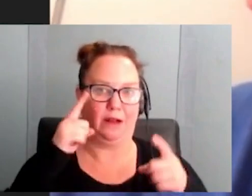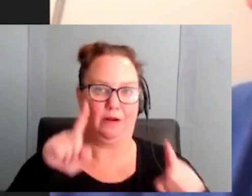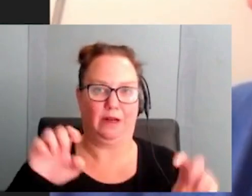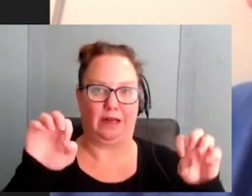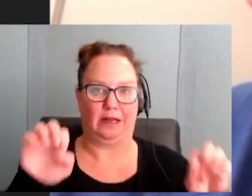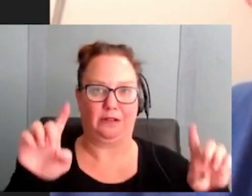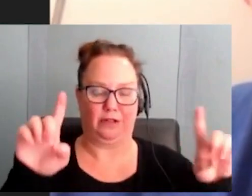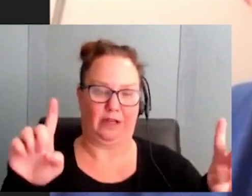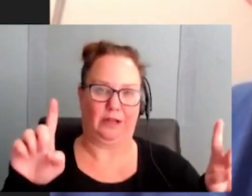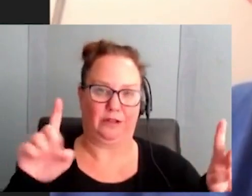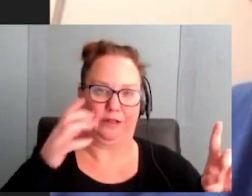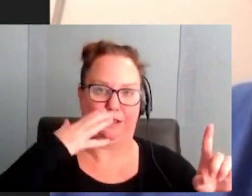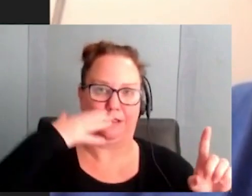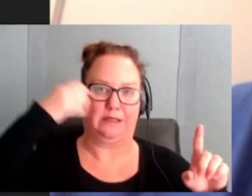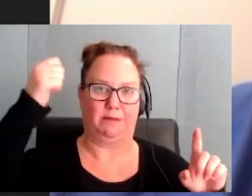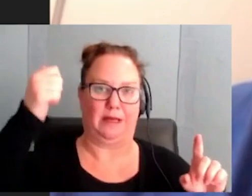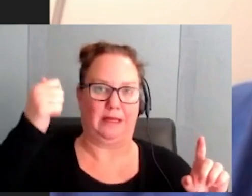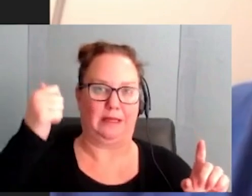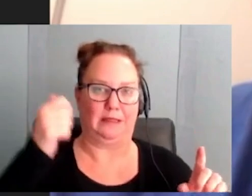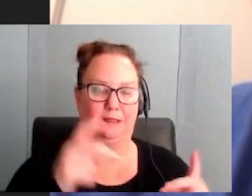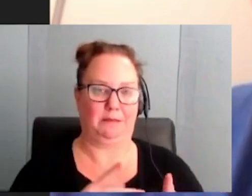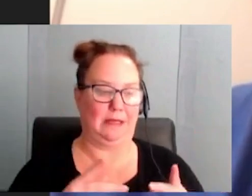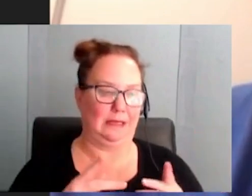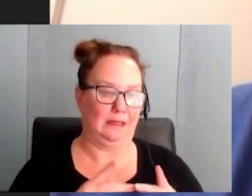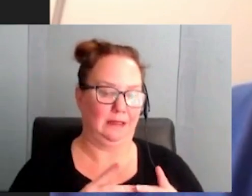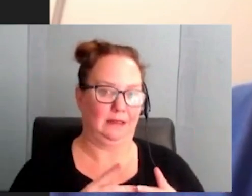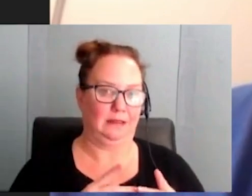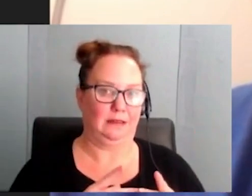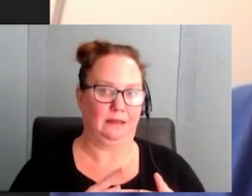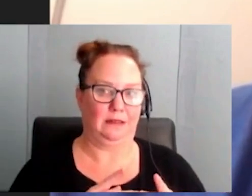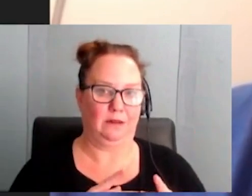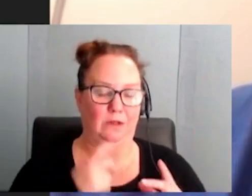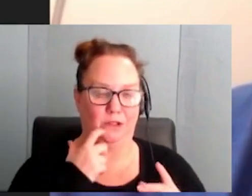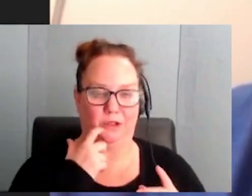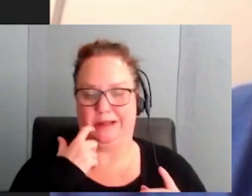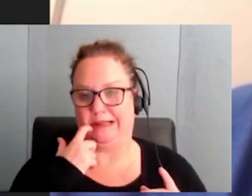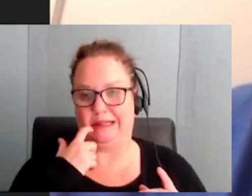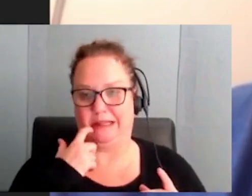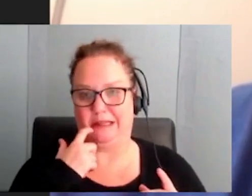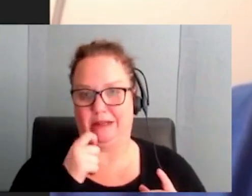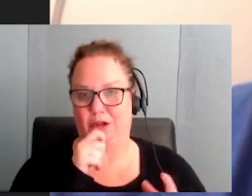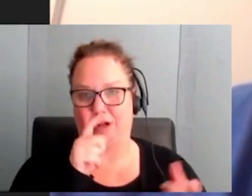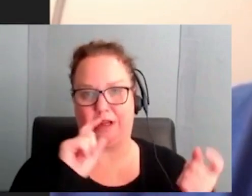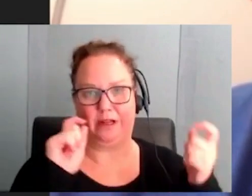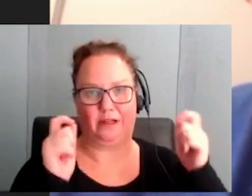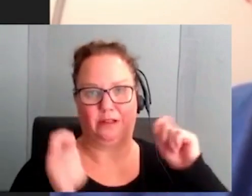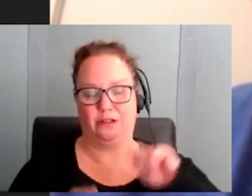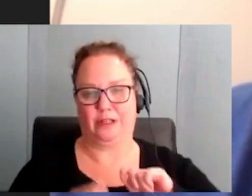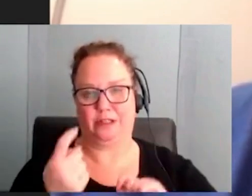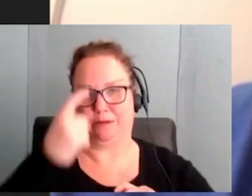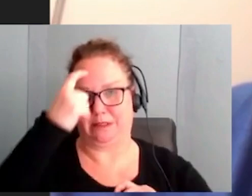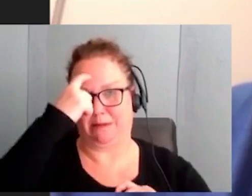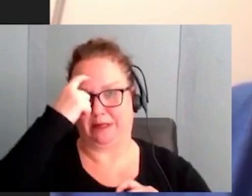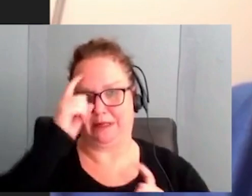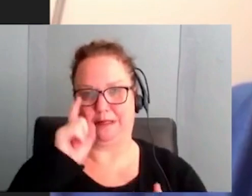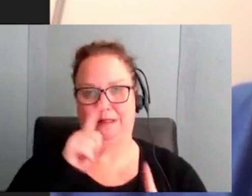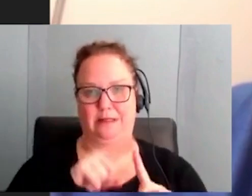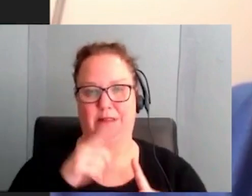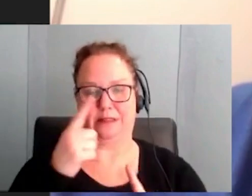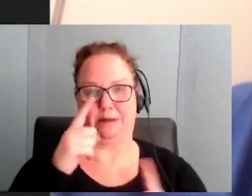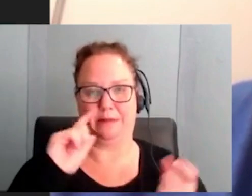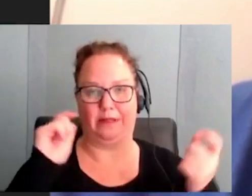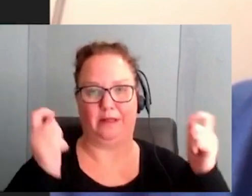education's probably the best place. I mean, once you're on it, you're really not going to change somebody's mind until something